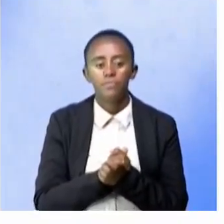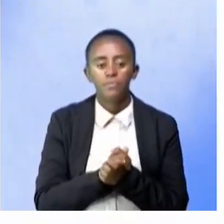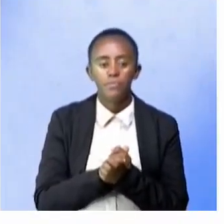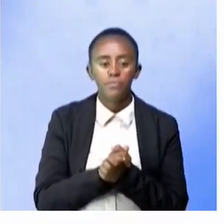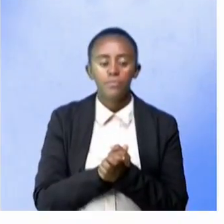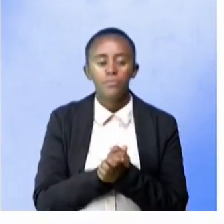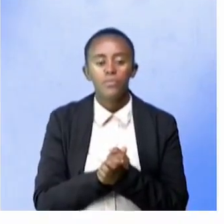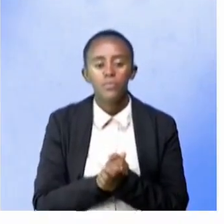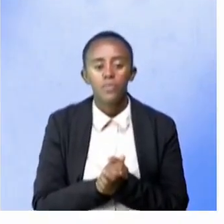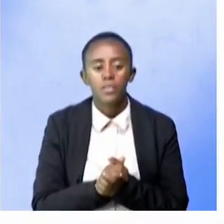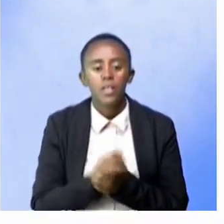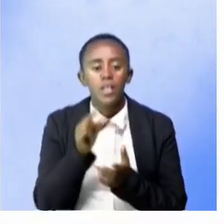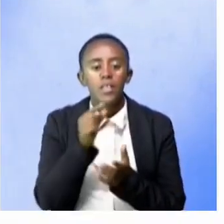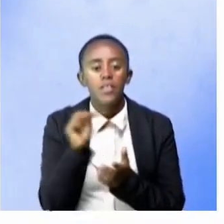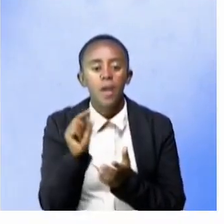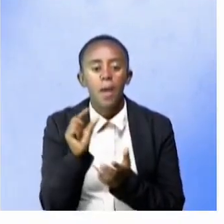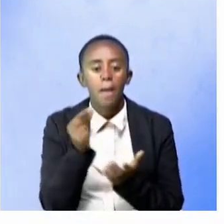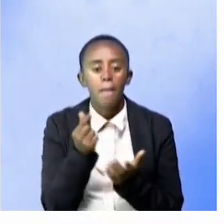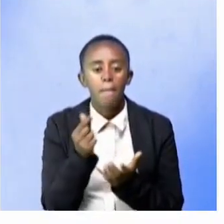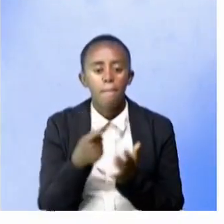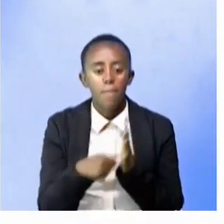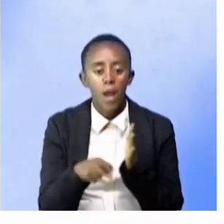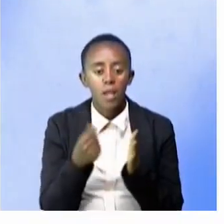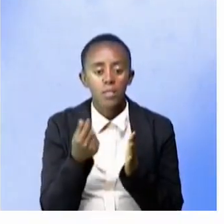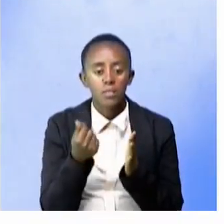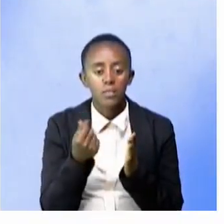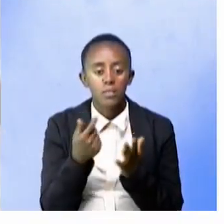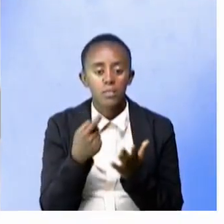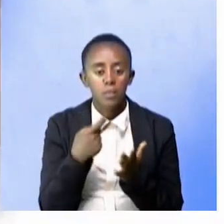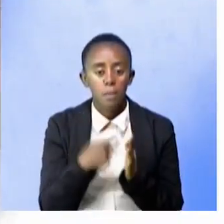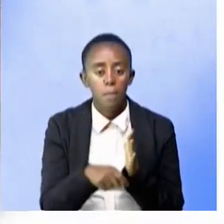The price is